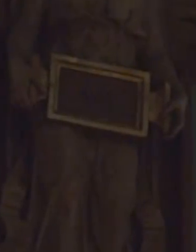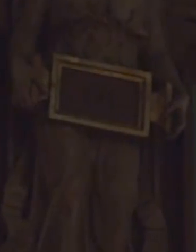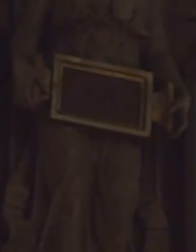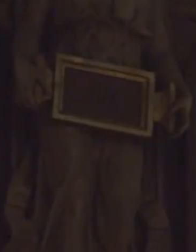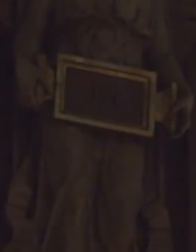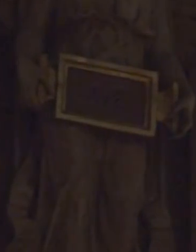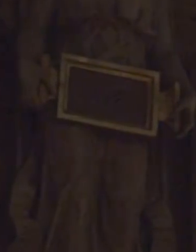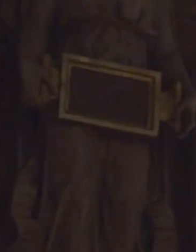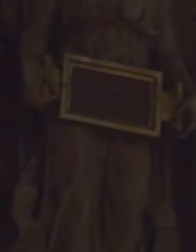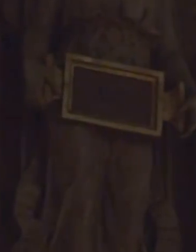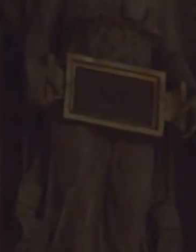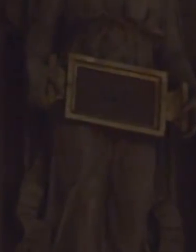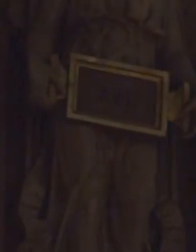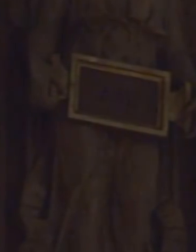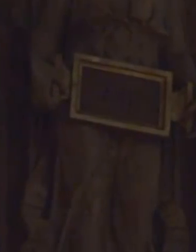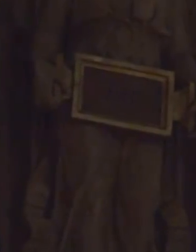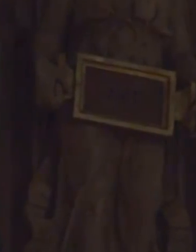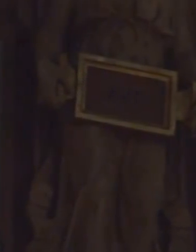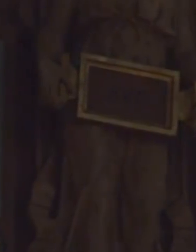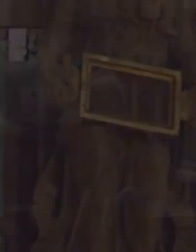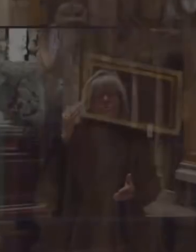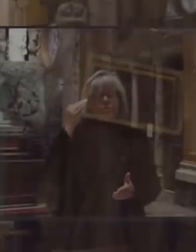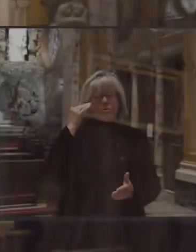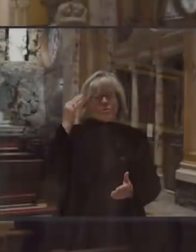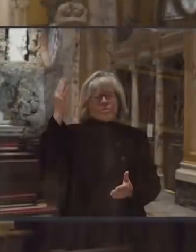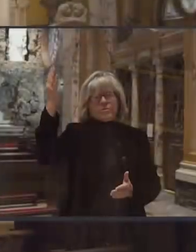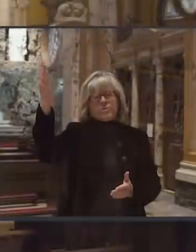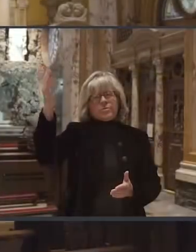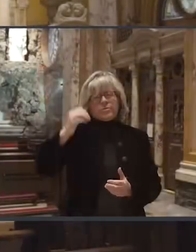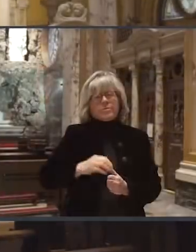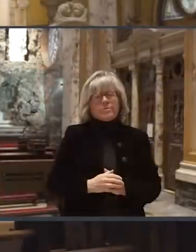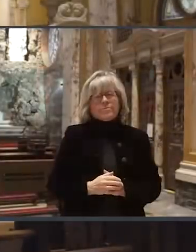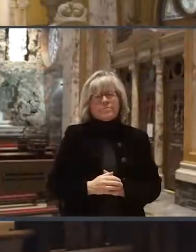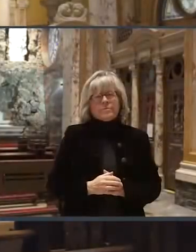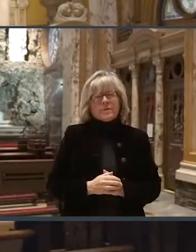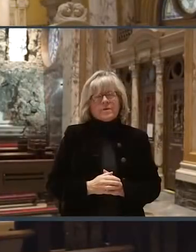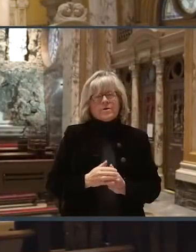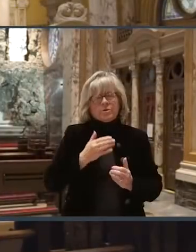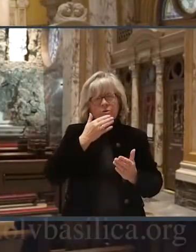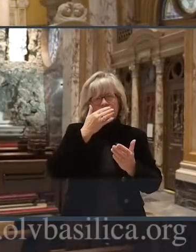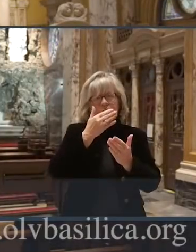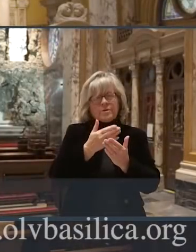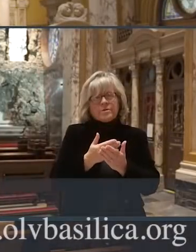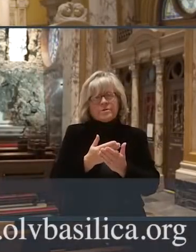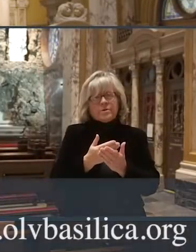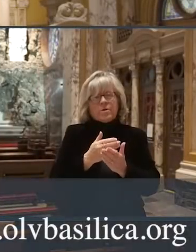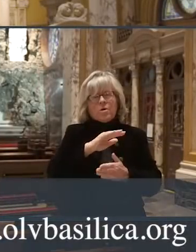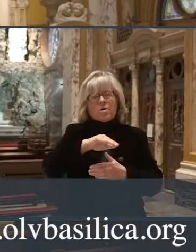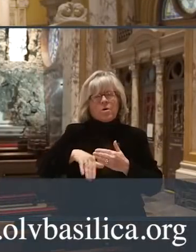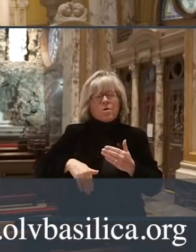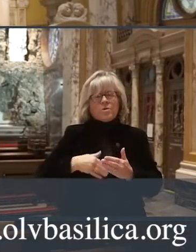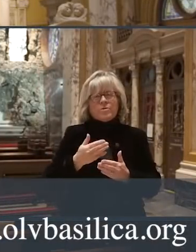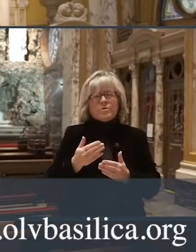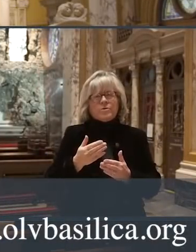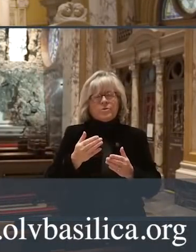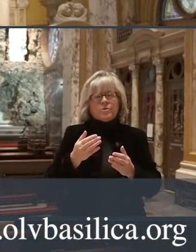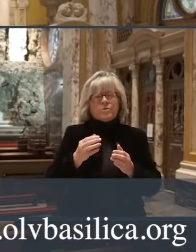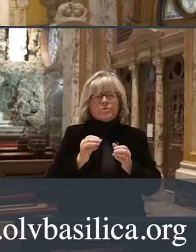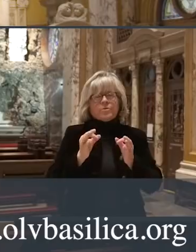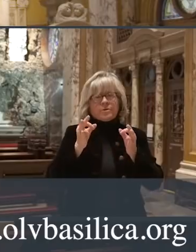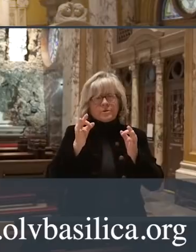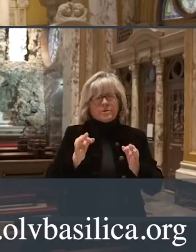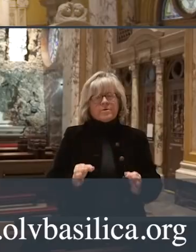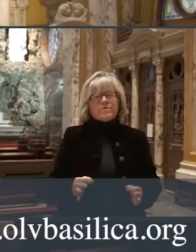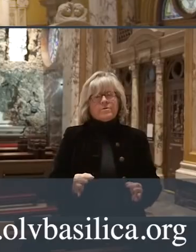my mouth shall proclaim your faithfulness. For you have said, "My kindness